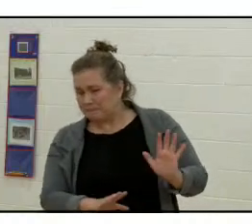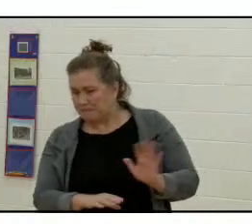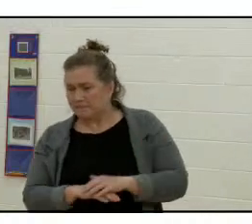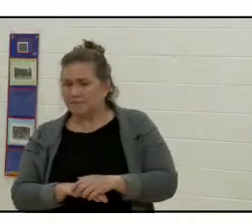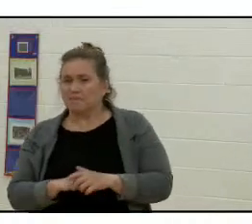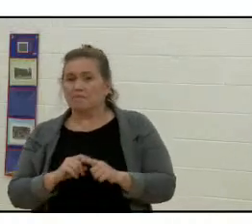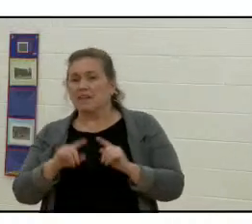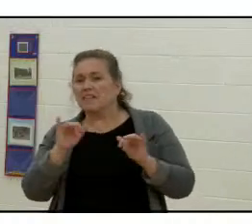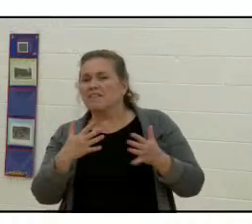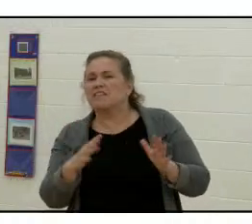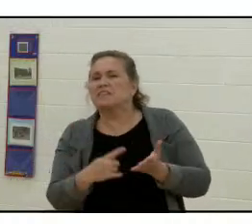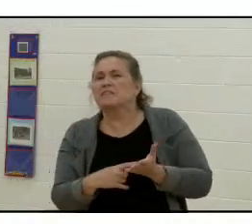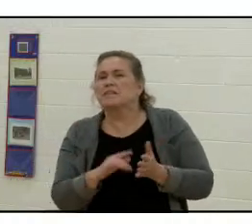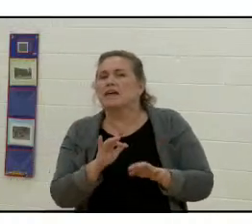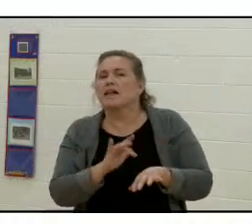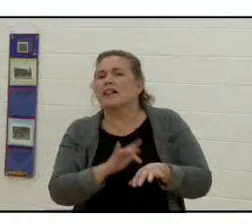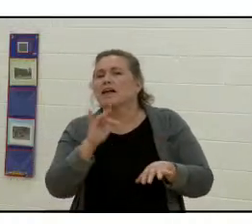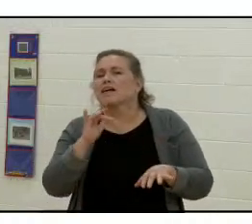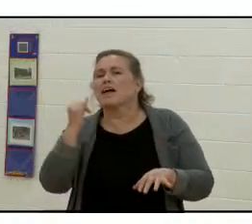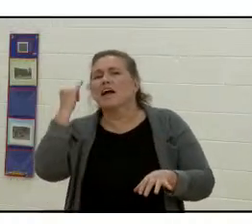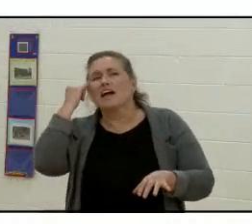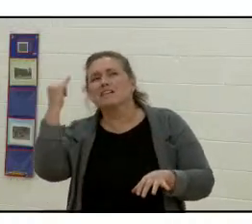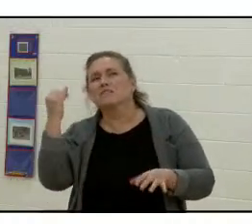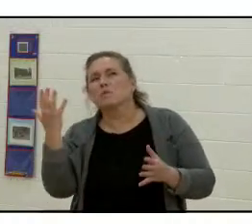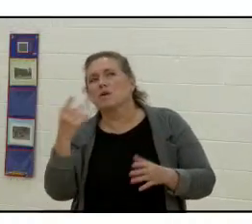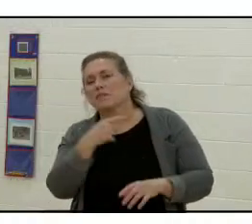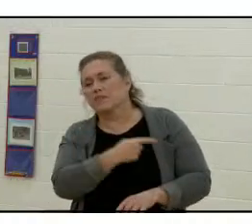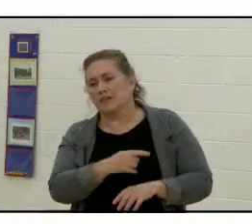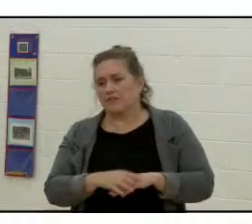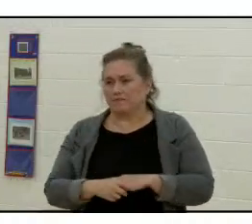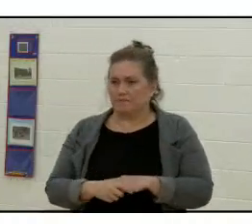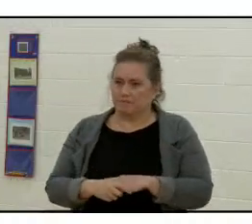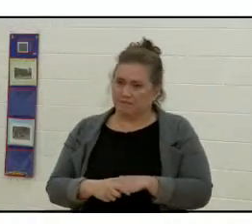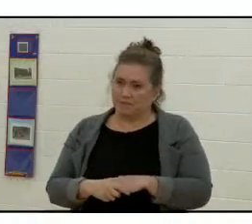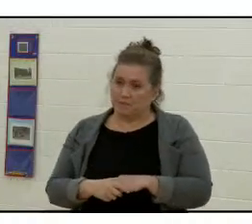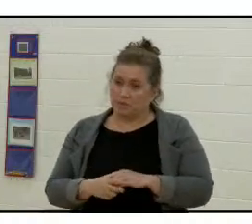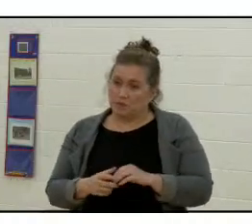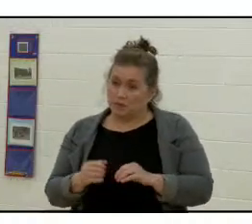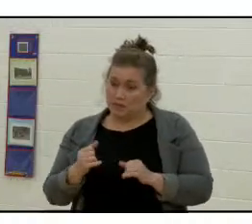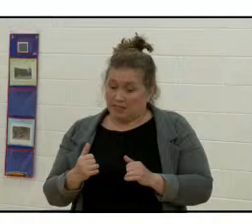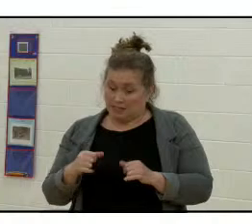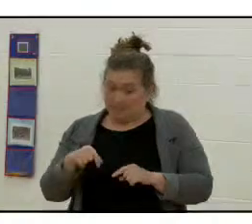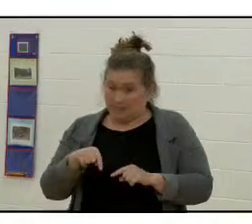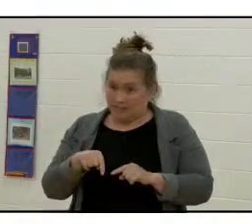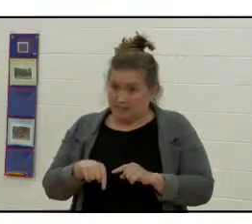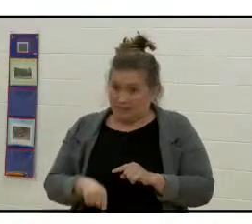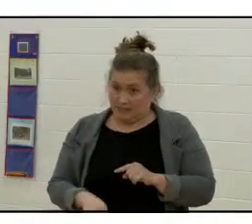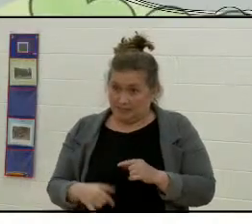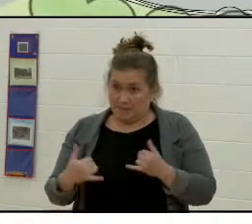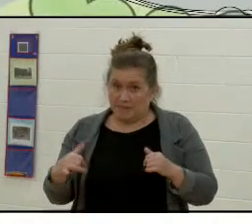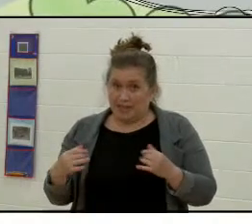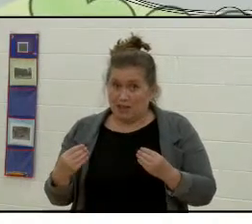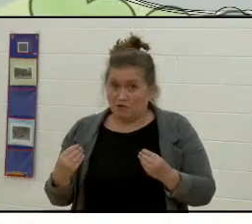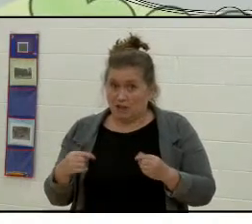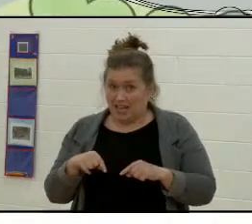And then moving down, again, counterclockwise further south, down to the playground area.